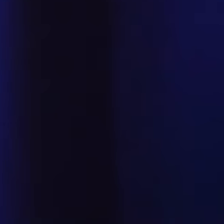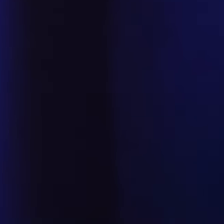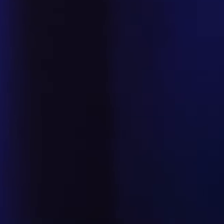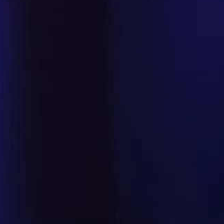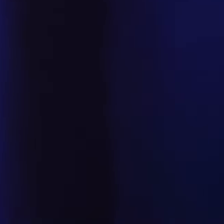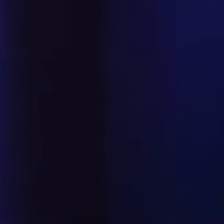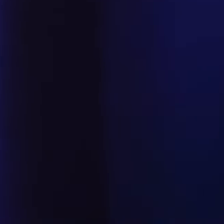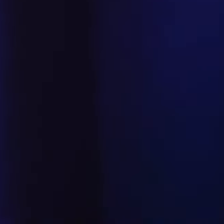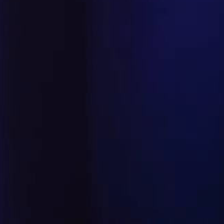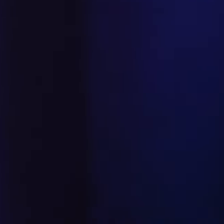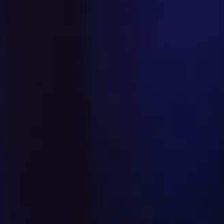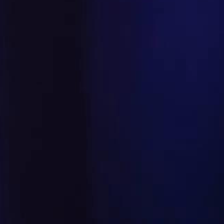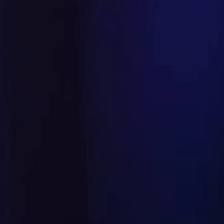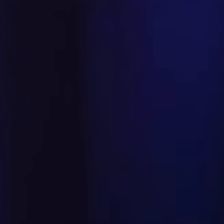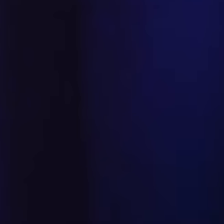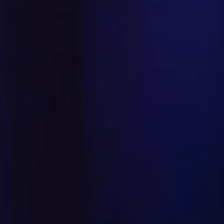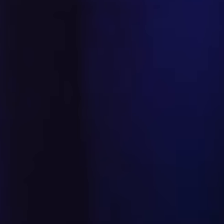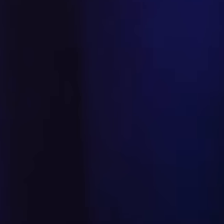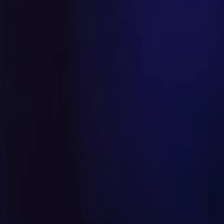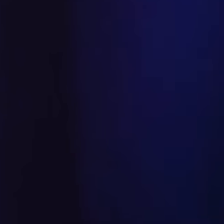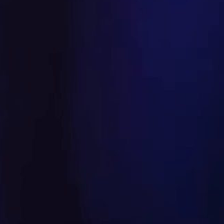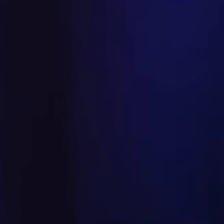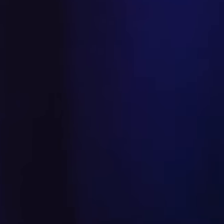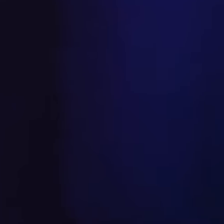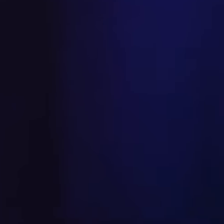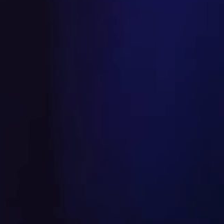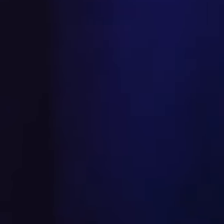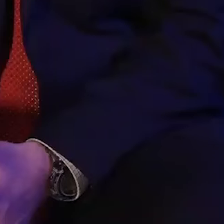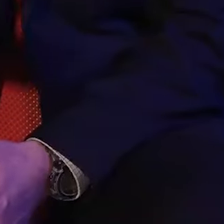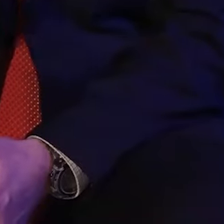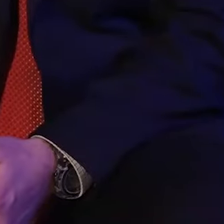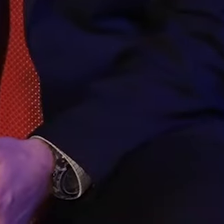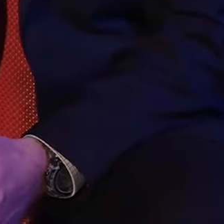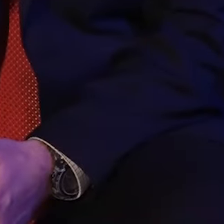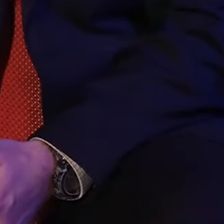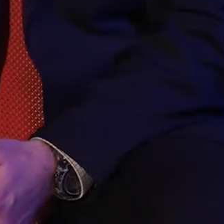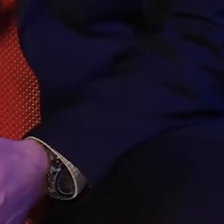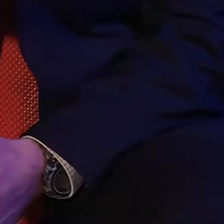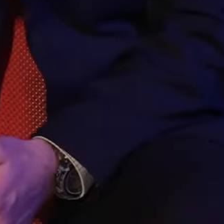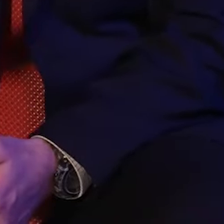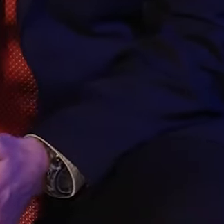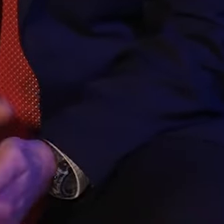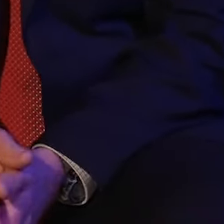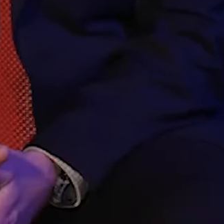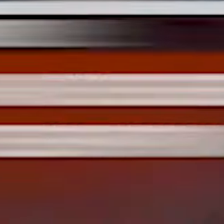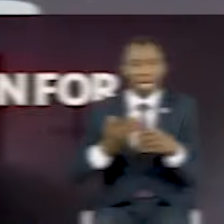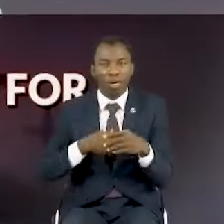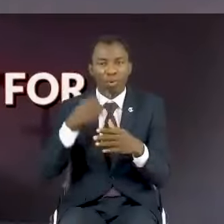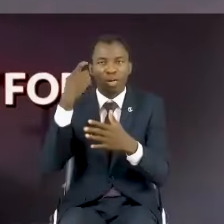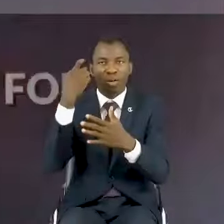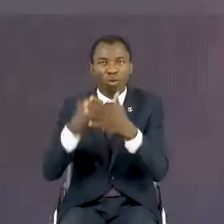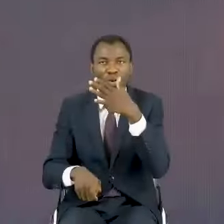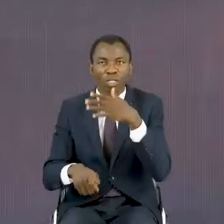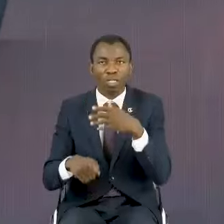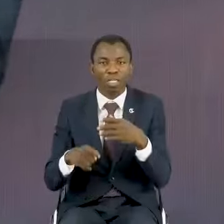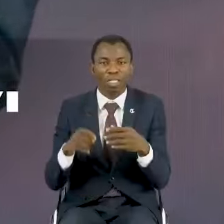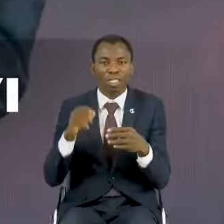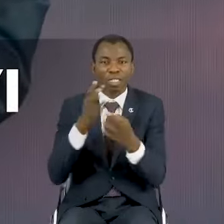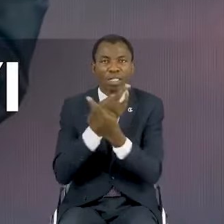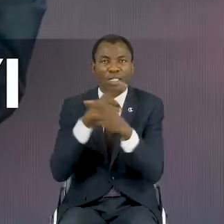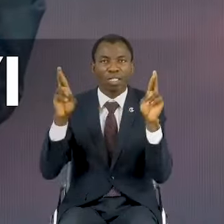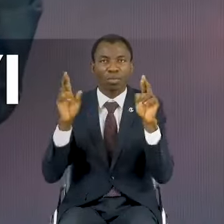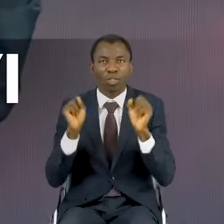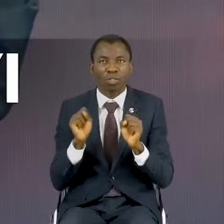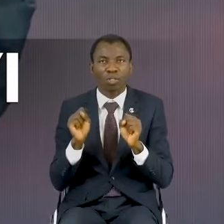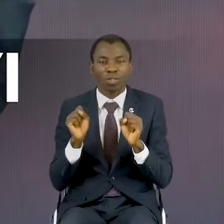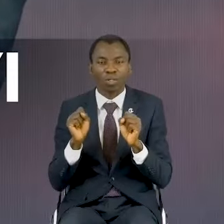will occur when we make the Bible our final authority for all of our beliefs and all our truth. The Lord